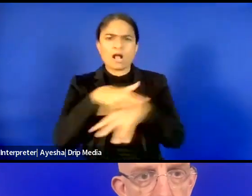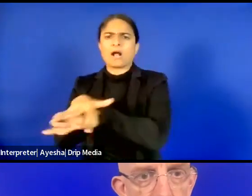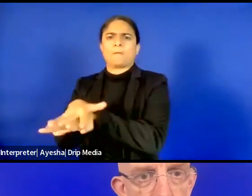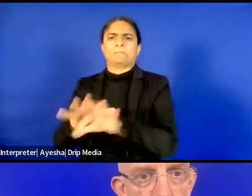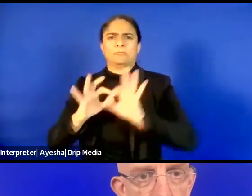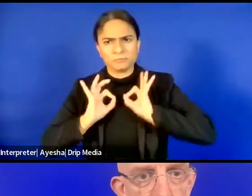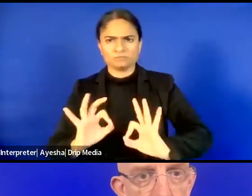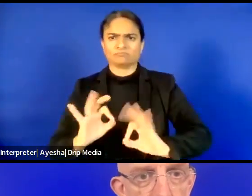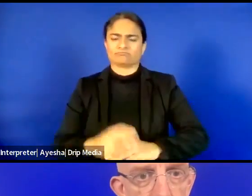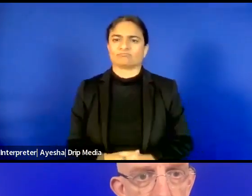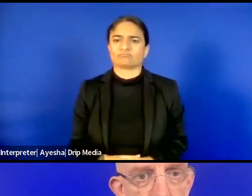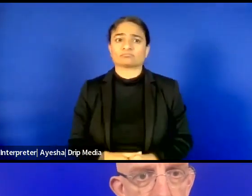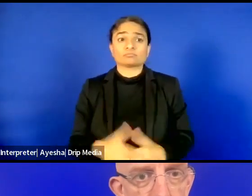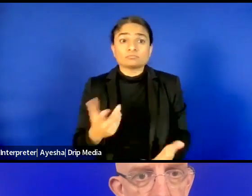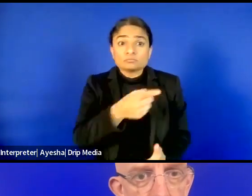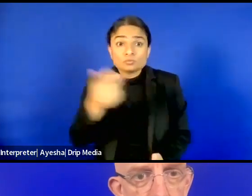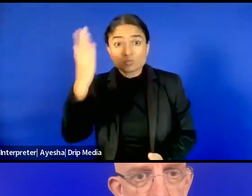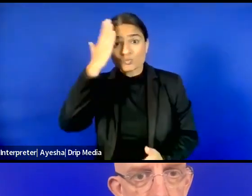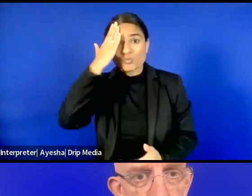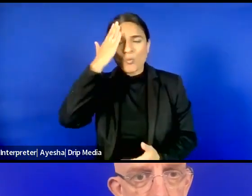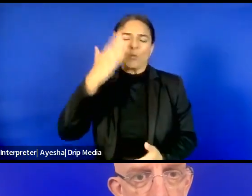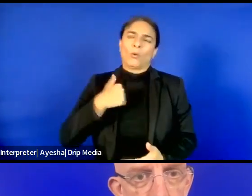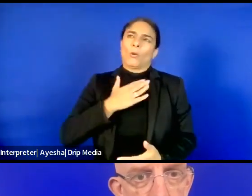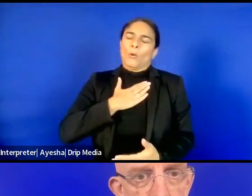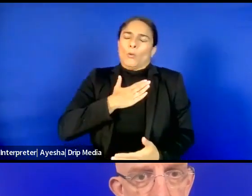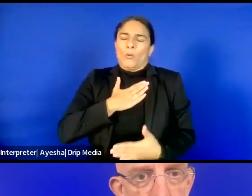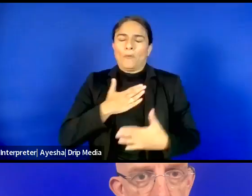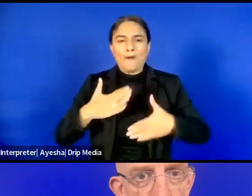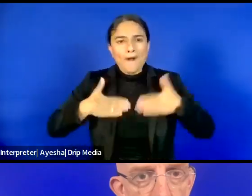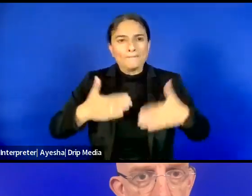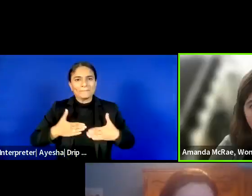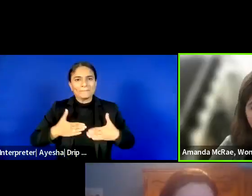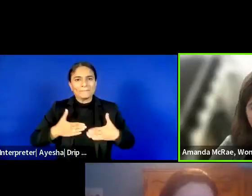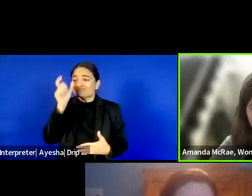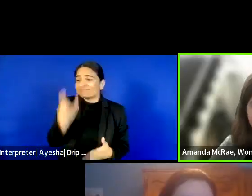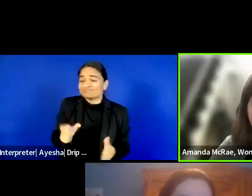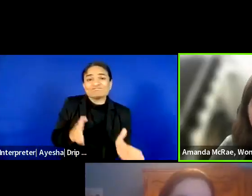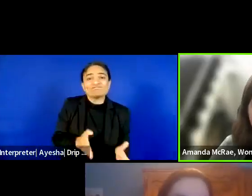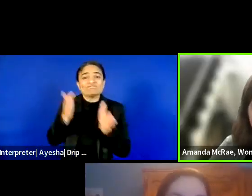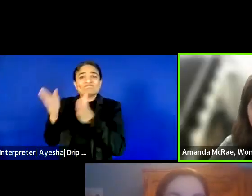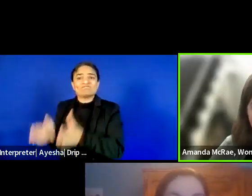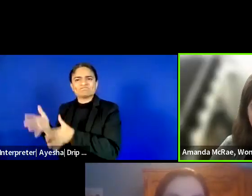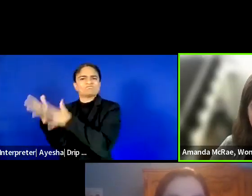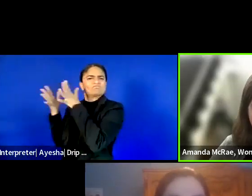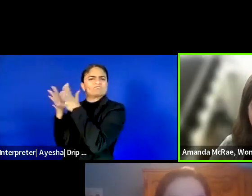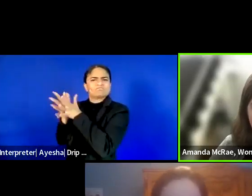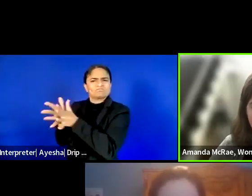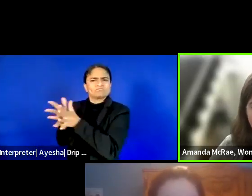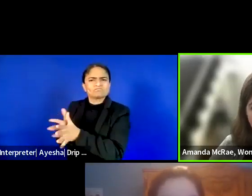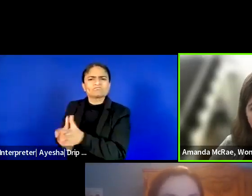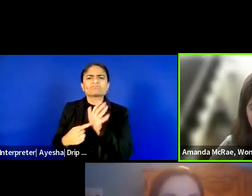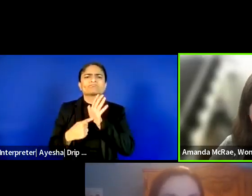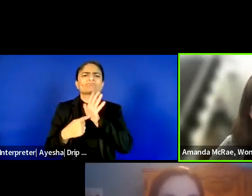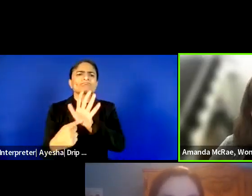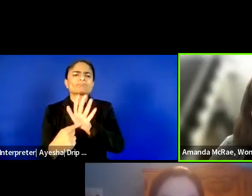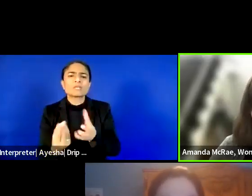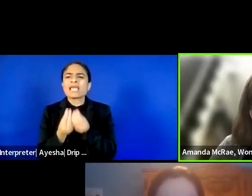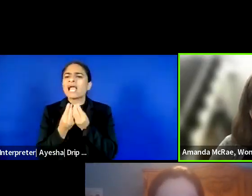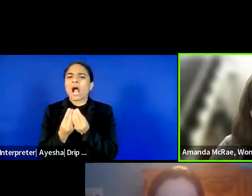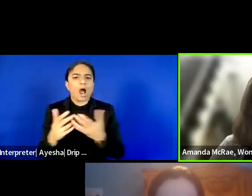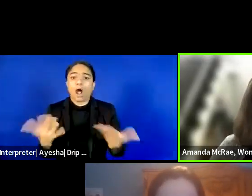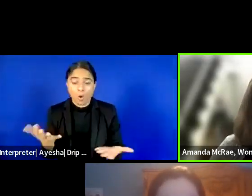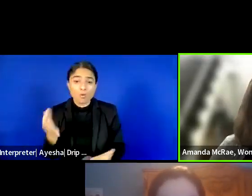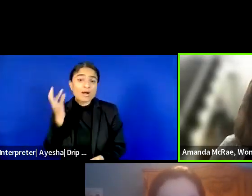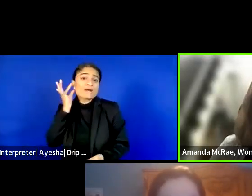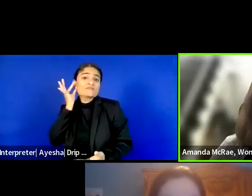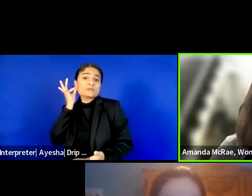segment of this discussion, which is going to show how the Feminist Accessibility Protocol can be put into action on the ground by